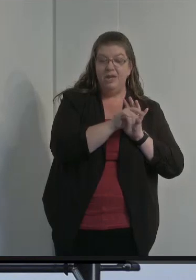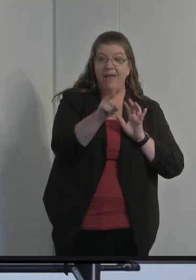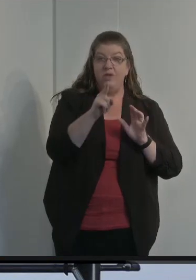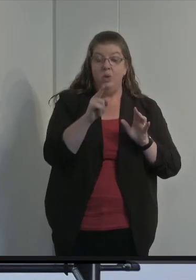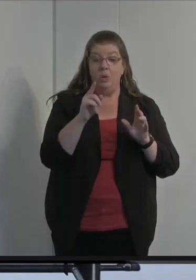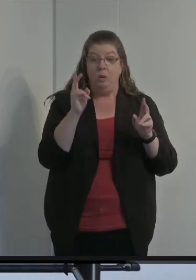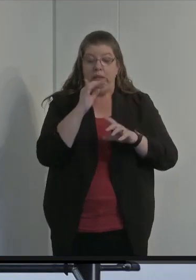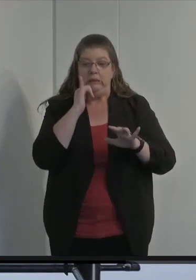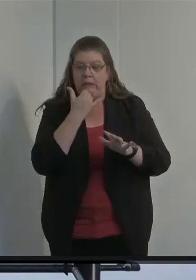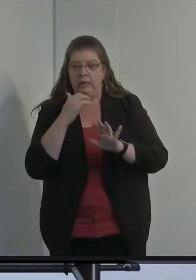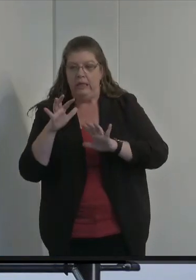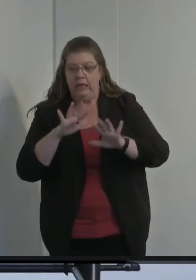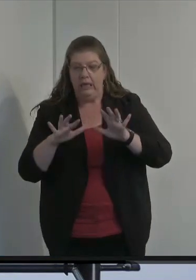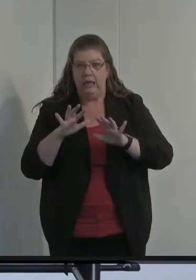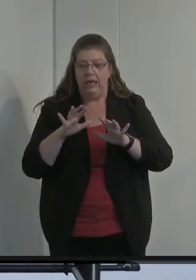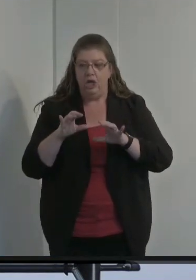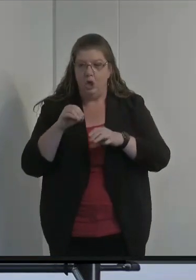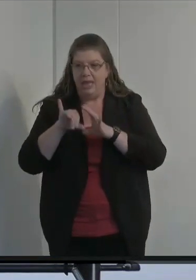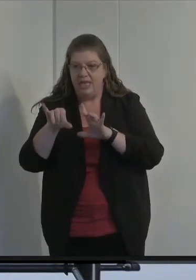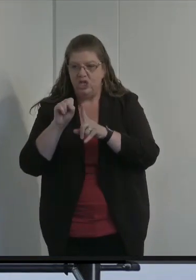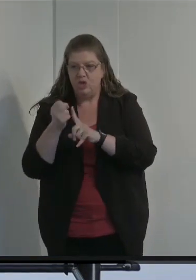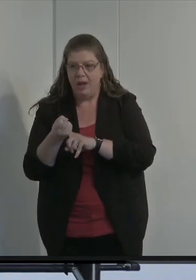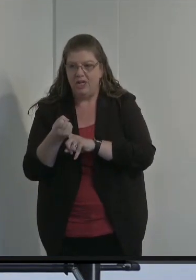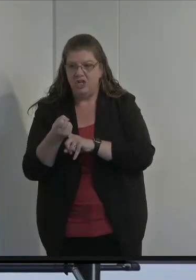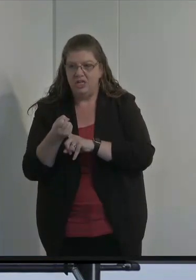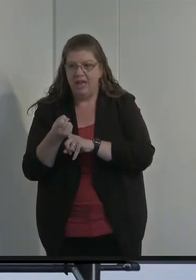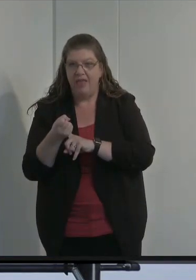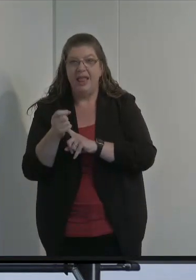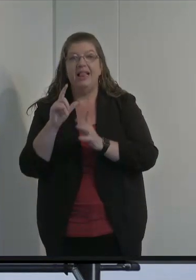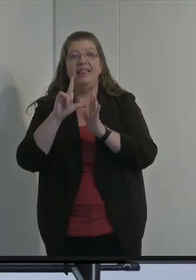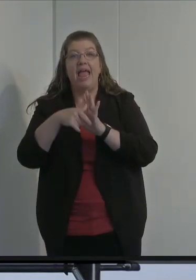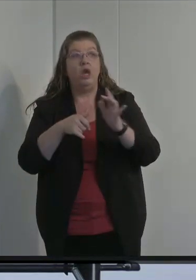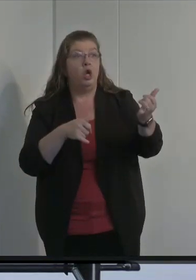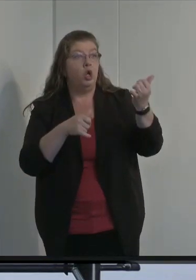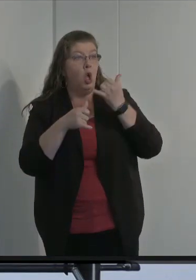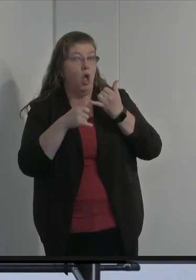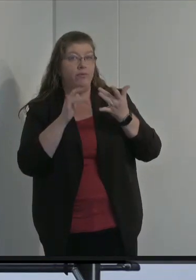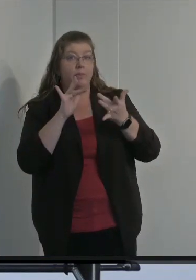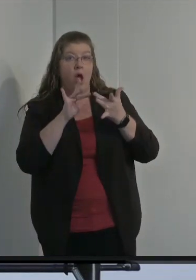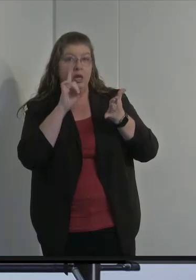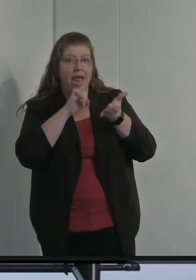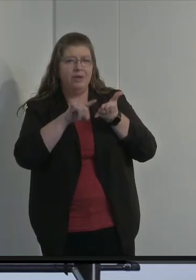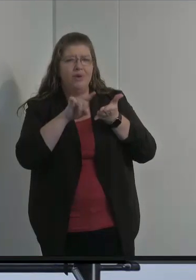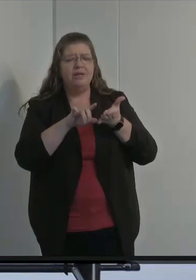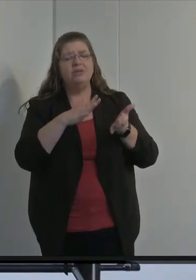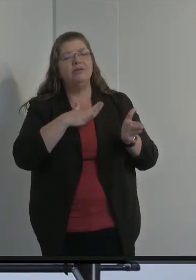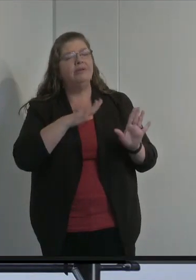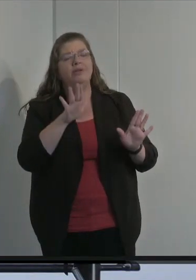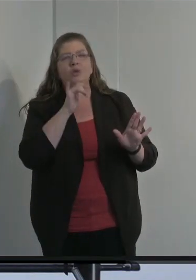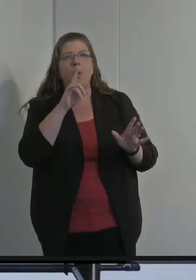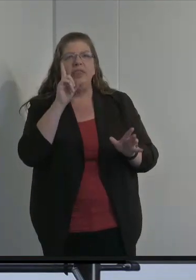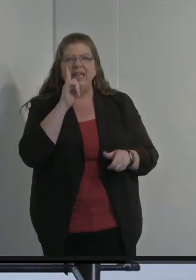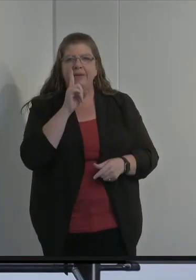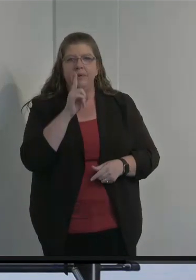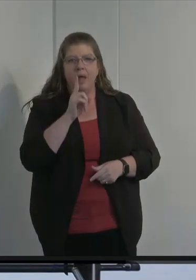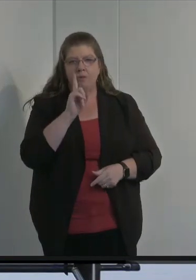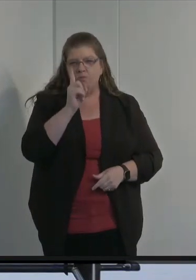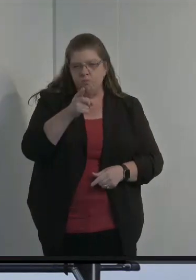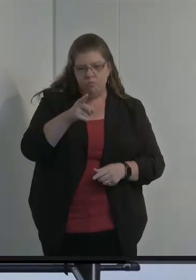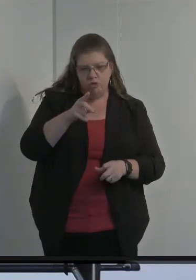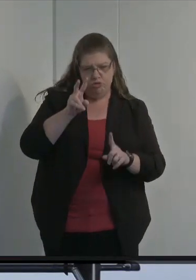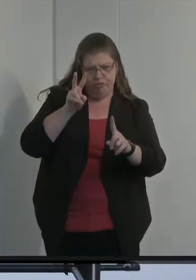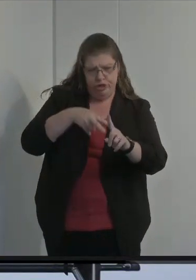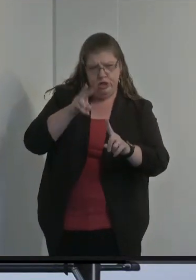mistake and you're in that situation and you get a call from a contact tracer, don't think of it as a moment of